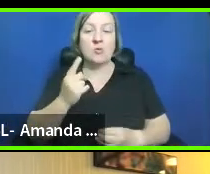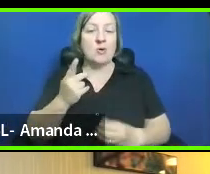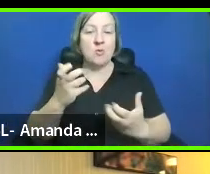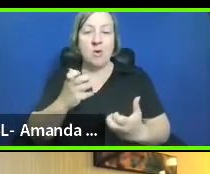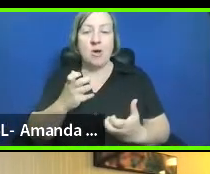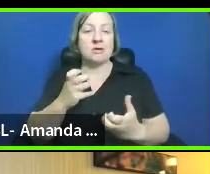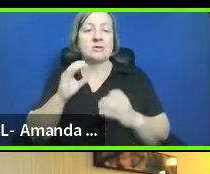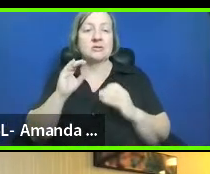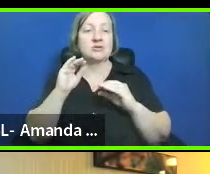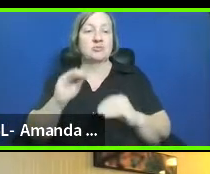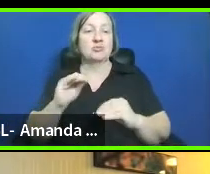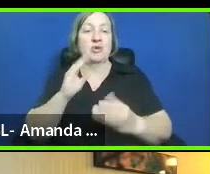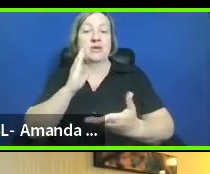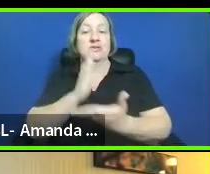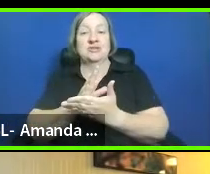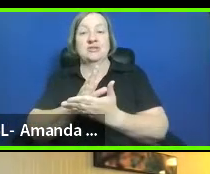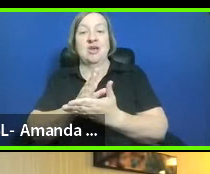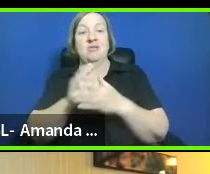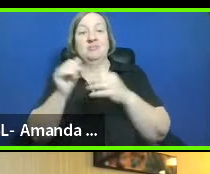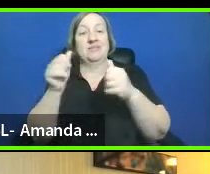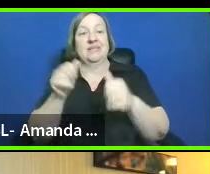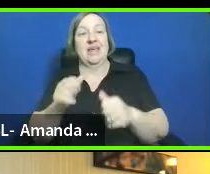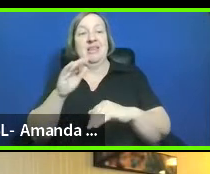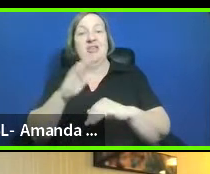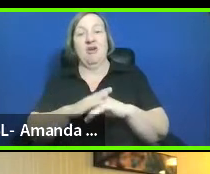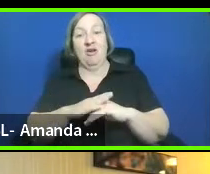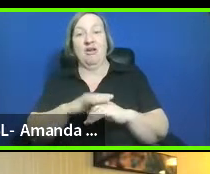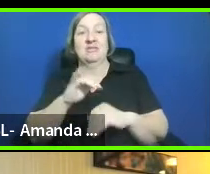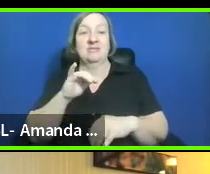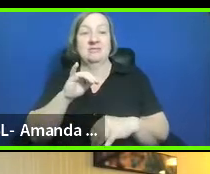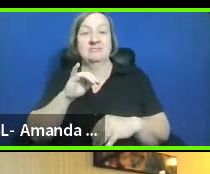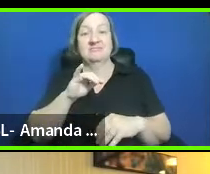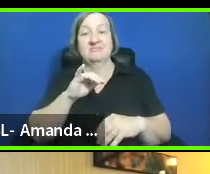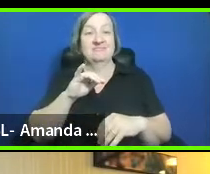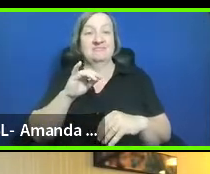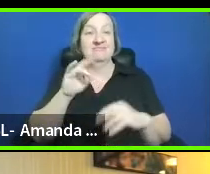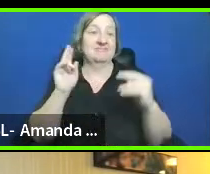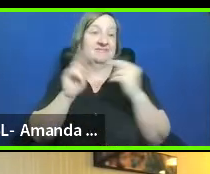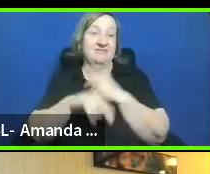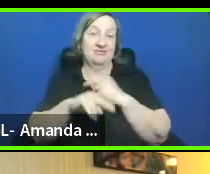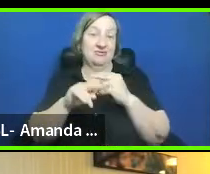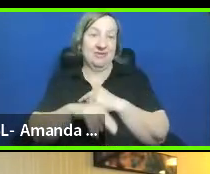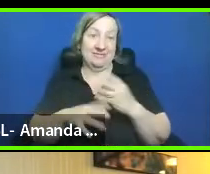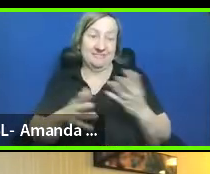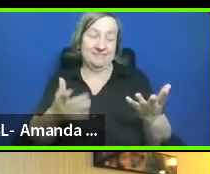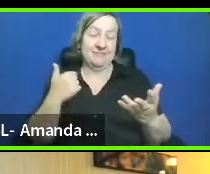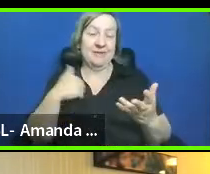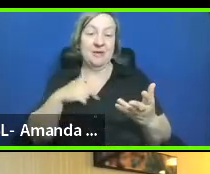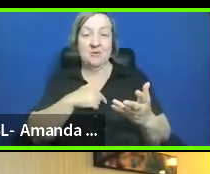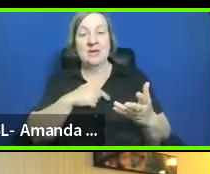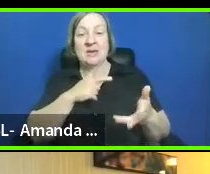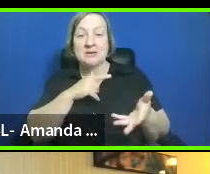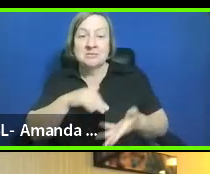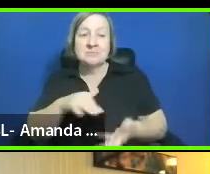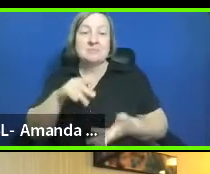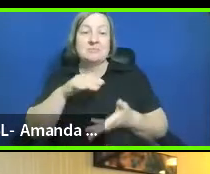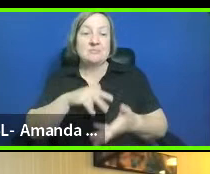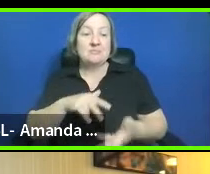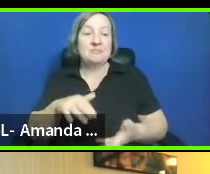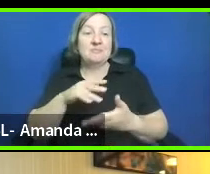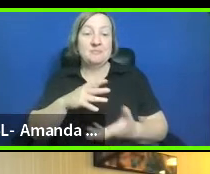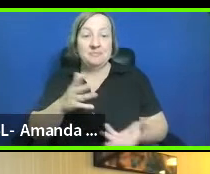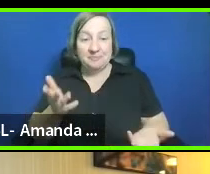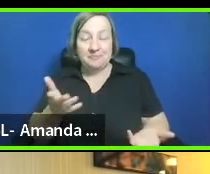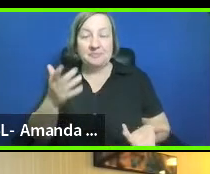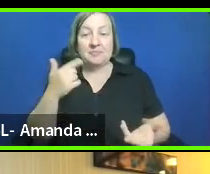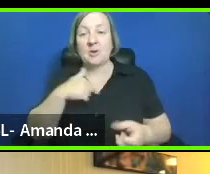stop sign back on the interstate. But we are studying this in good faith, and and need to work through the